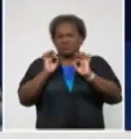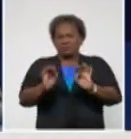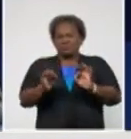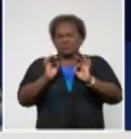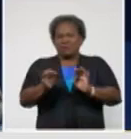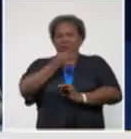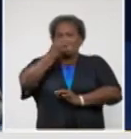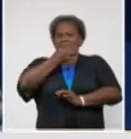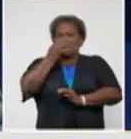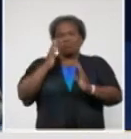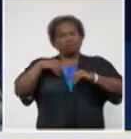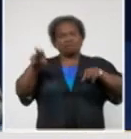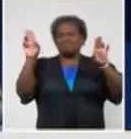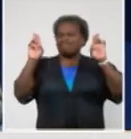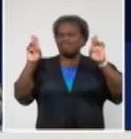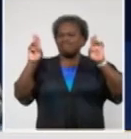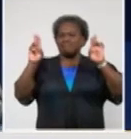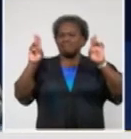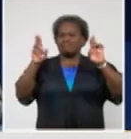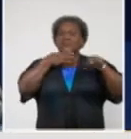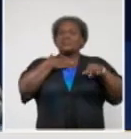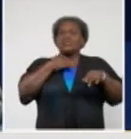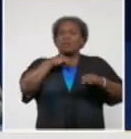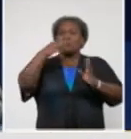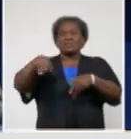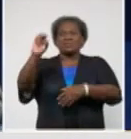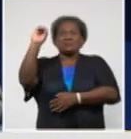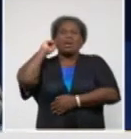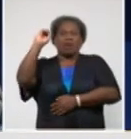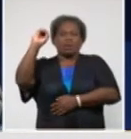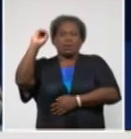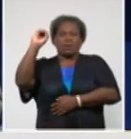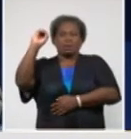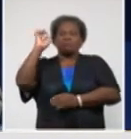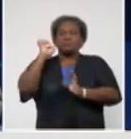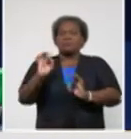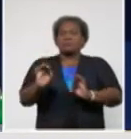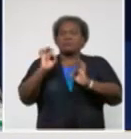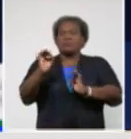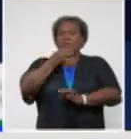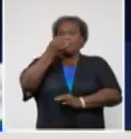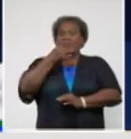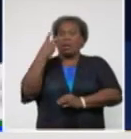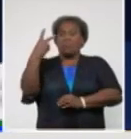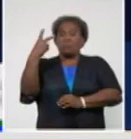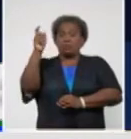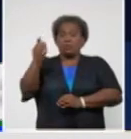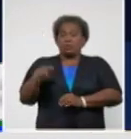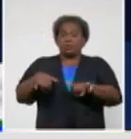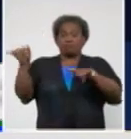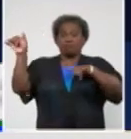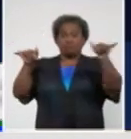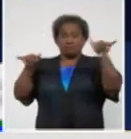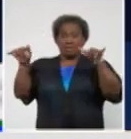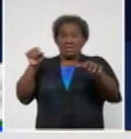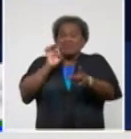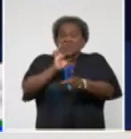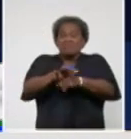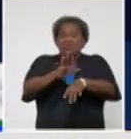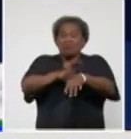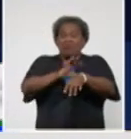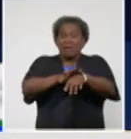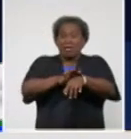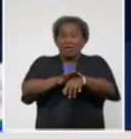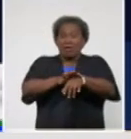Yesterday, 52 people were discharged from hospital, a positive result. This means that,